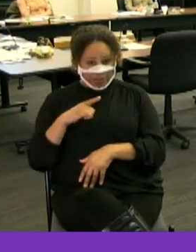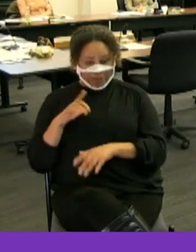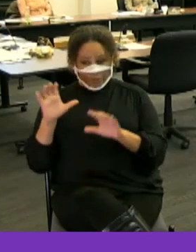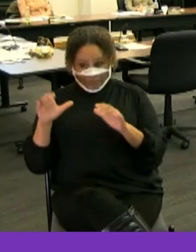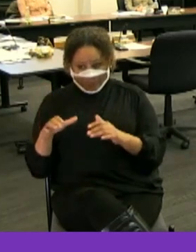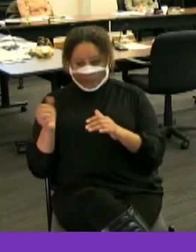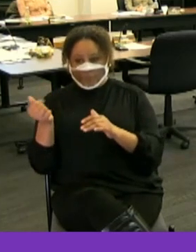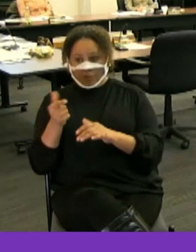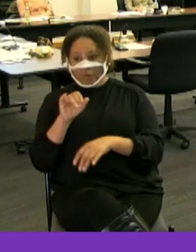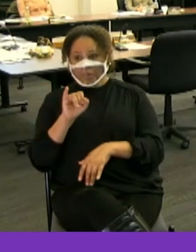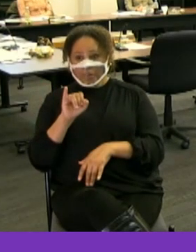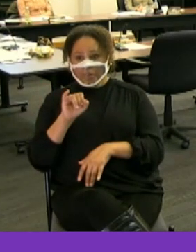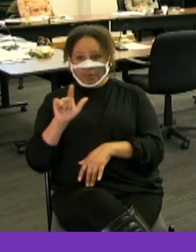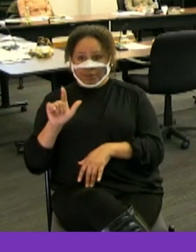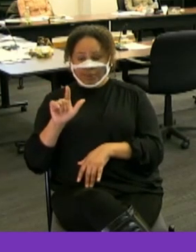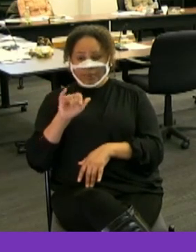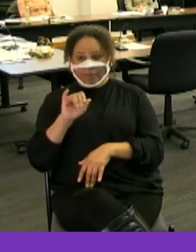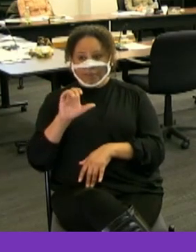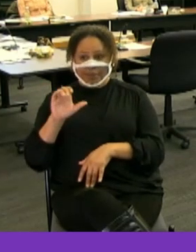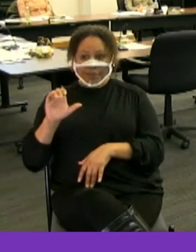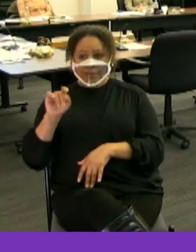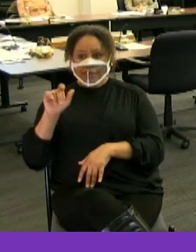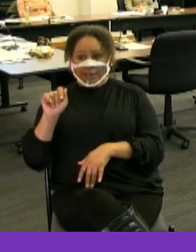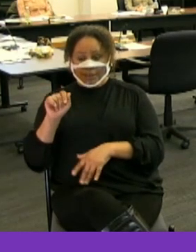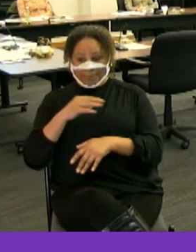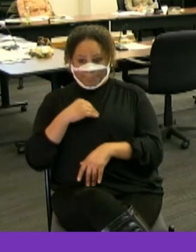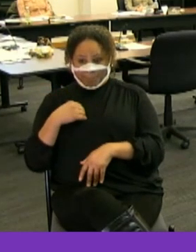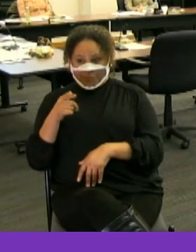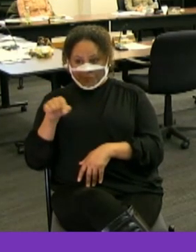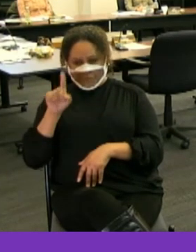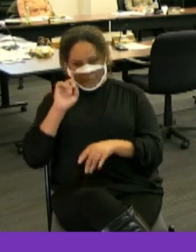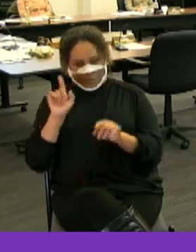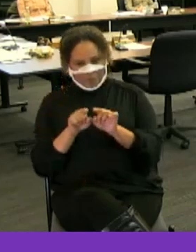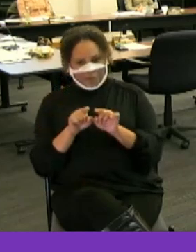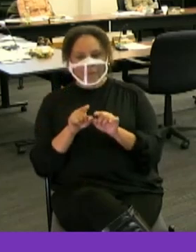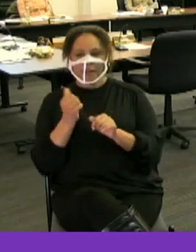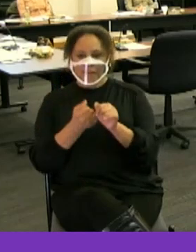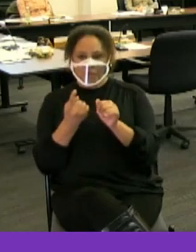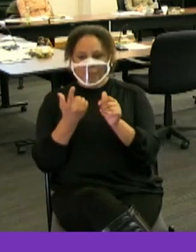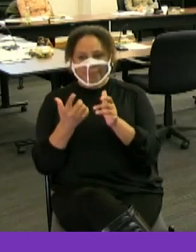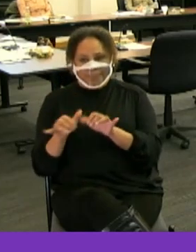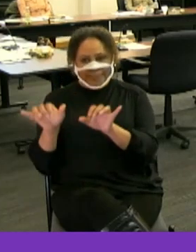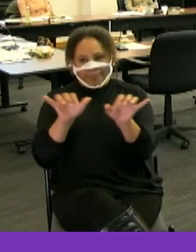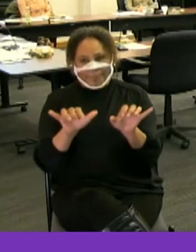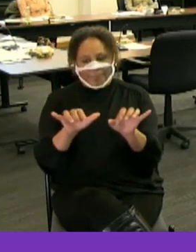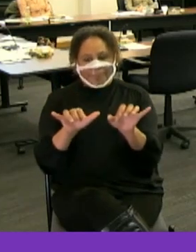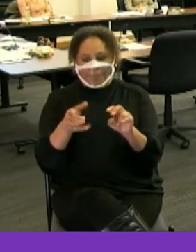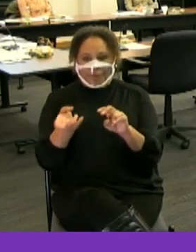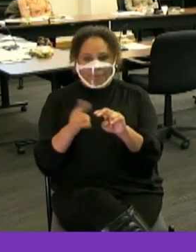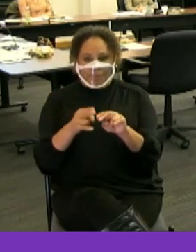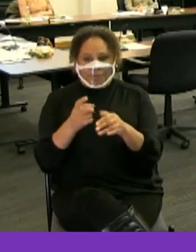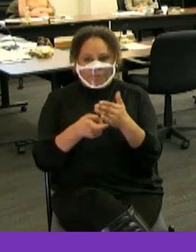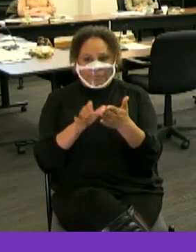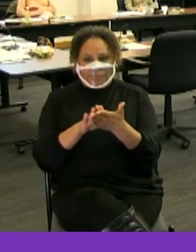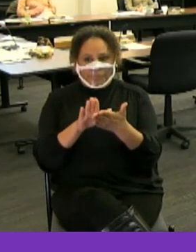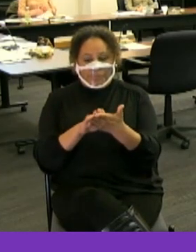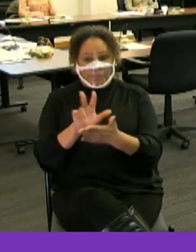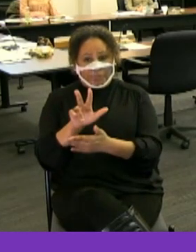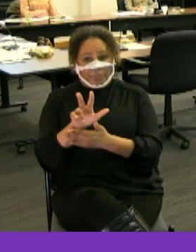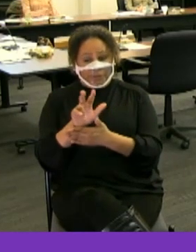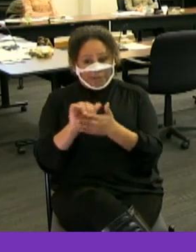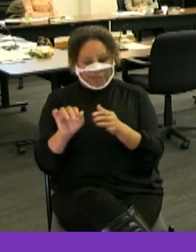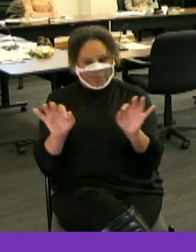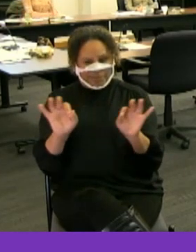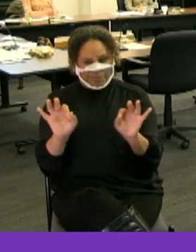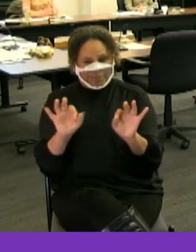all of our Illinois ICCTA members said everybody's increasing tuition. $3 is a small piece,